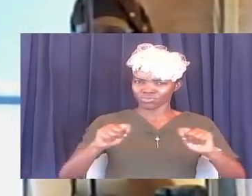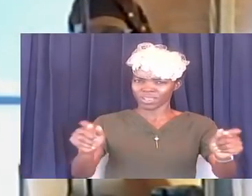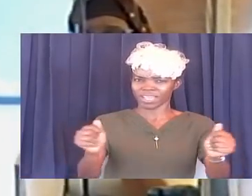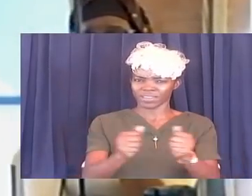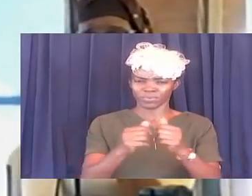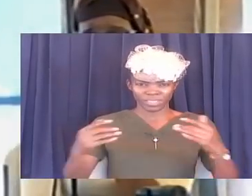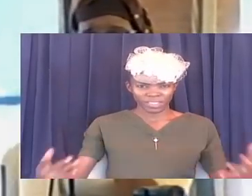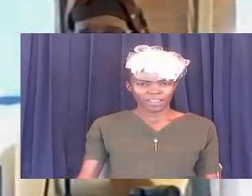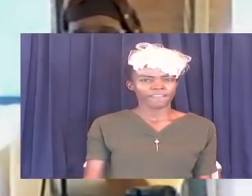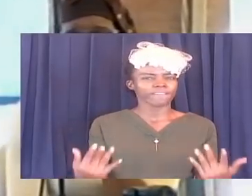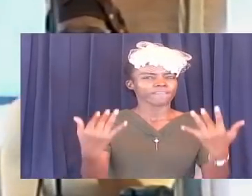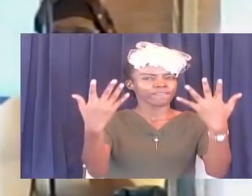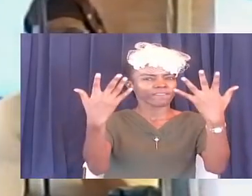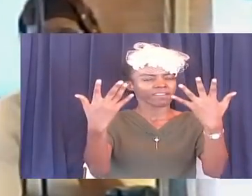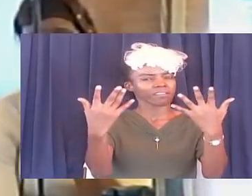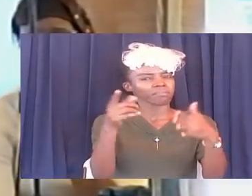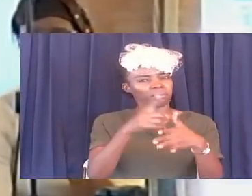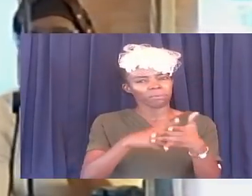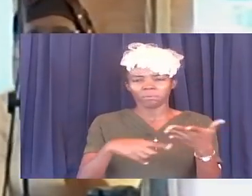Hallelujah.